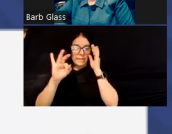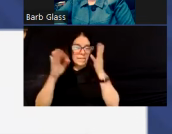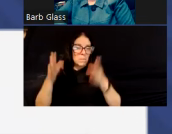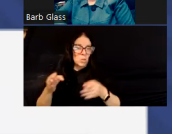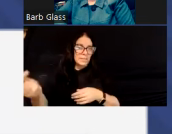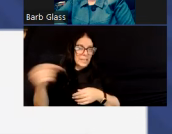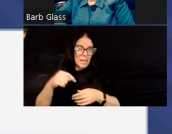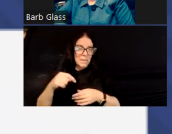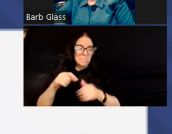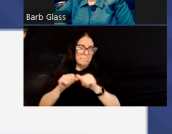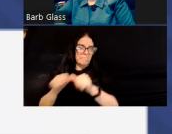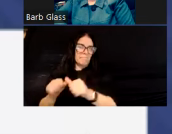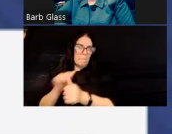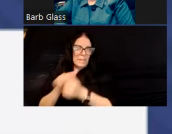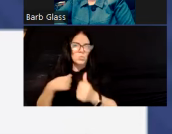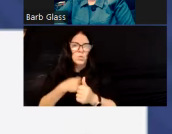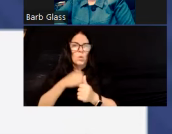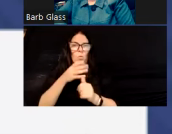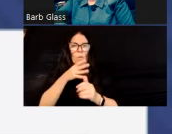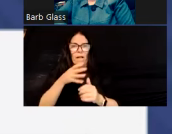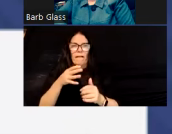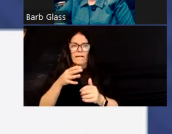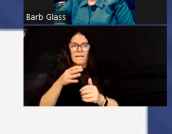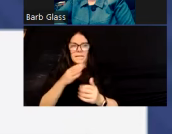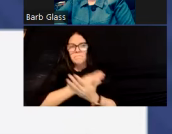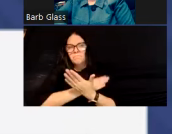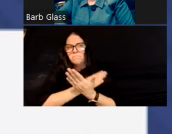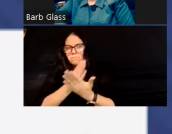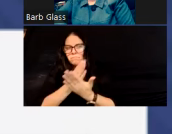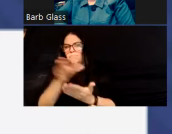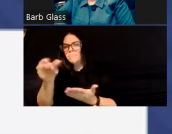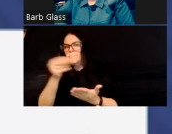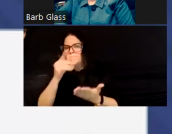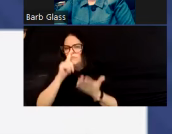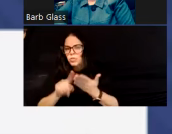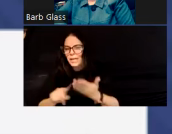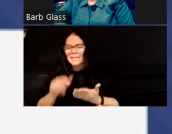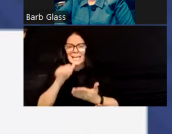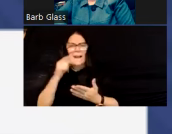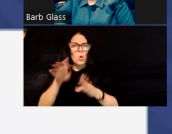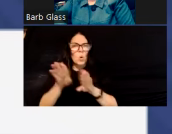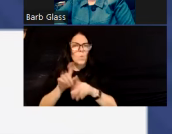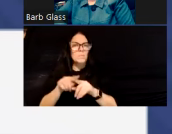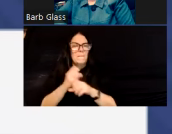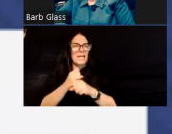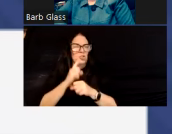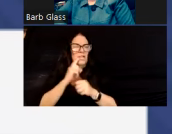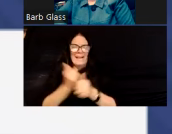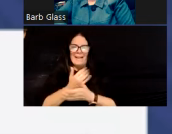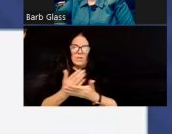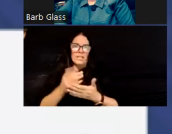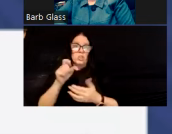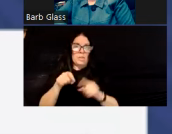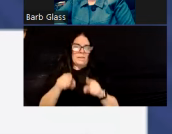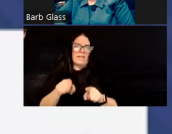a longer duration, we will pull files mid-year just to, not for closing, but just to make sure everything that should be there